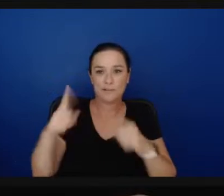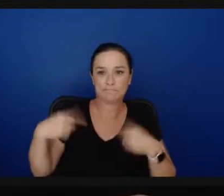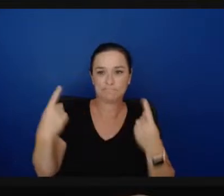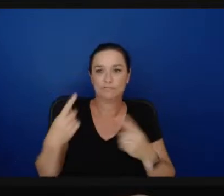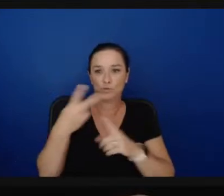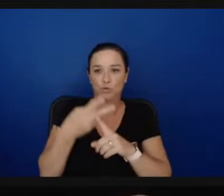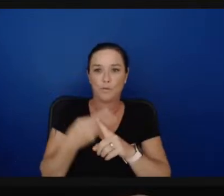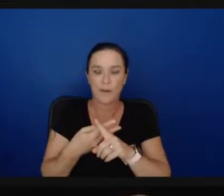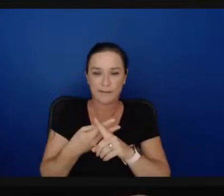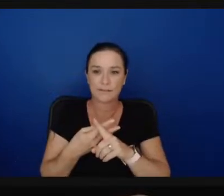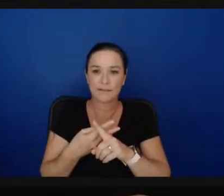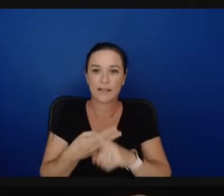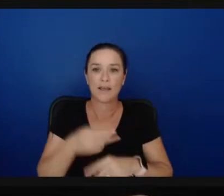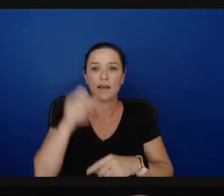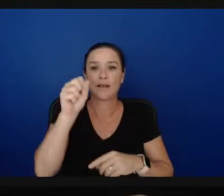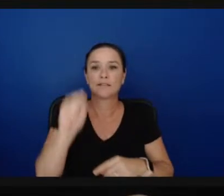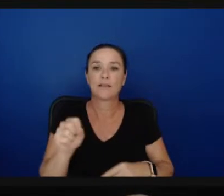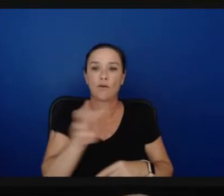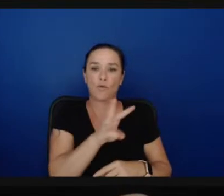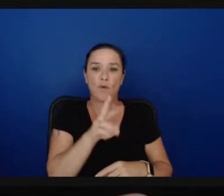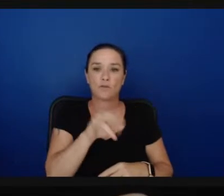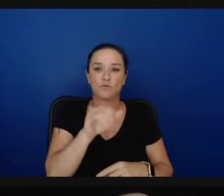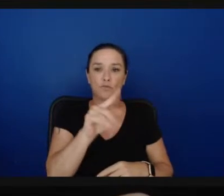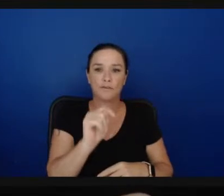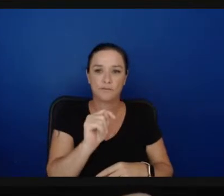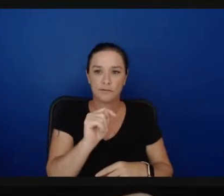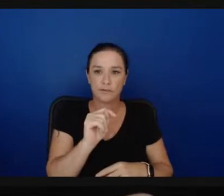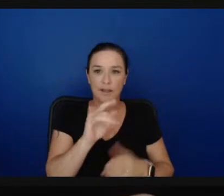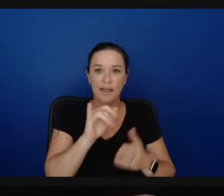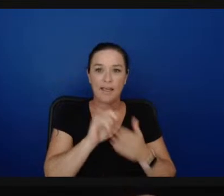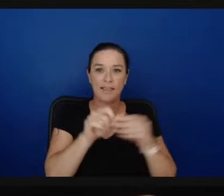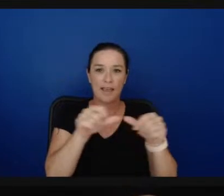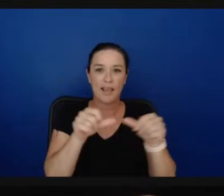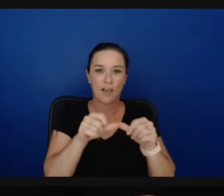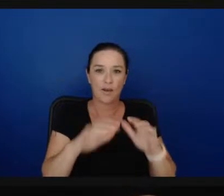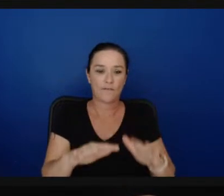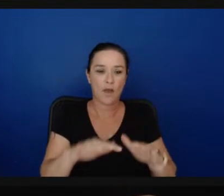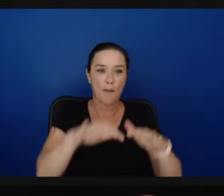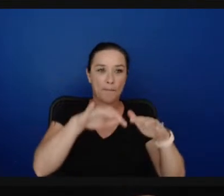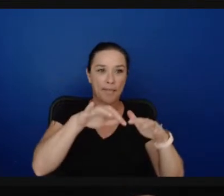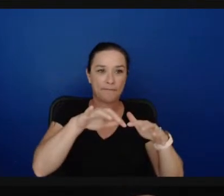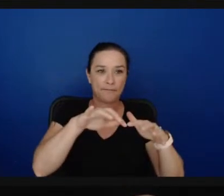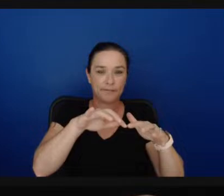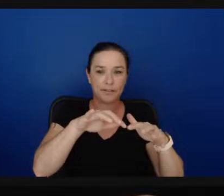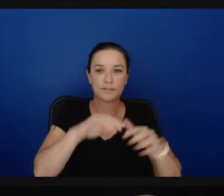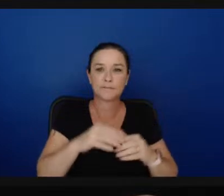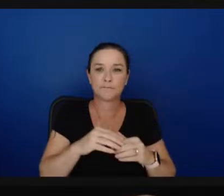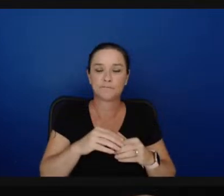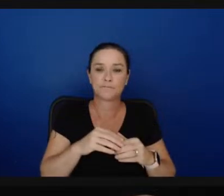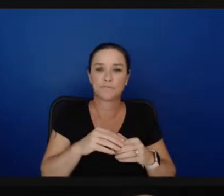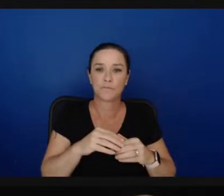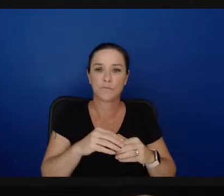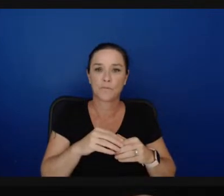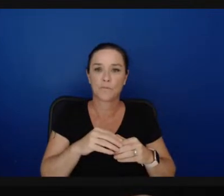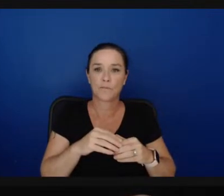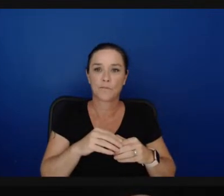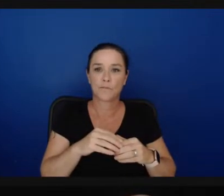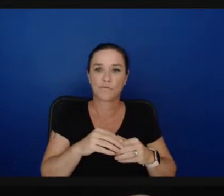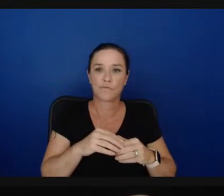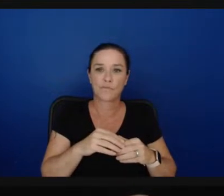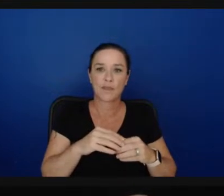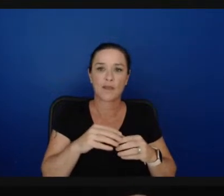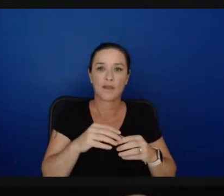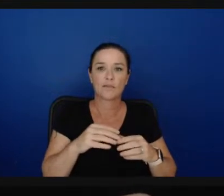here in the Southwest Rift, with this area of uplift mapped in satellites being all through here, causing earthquakes to